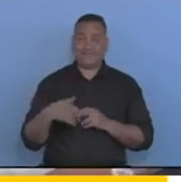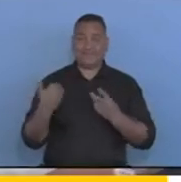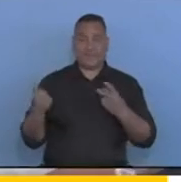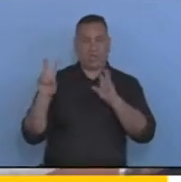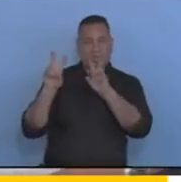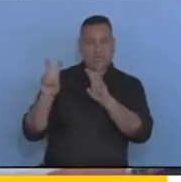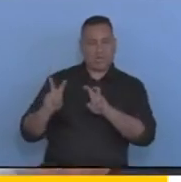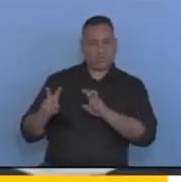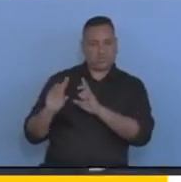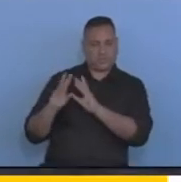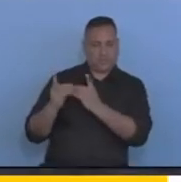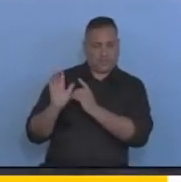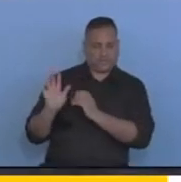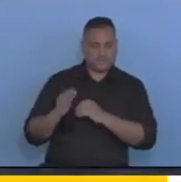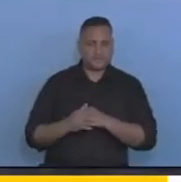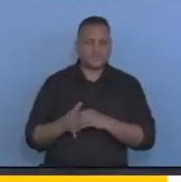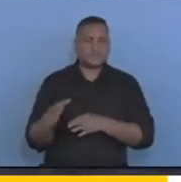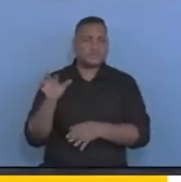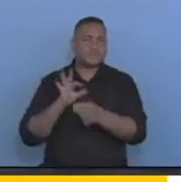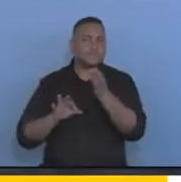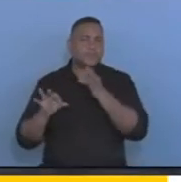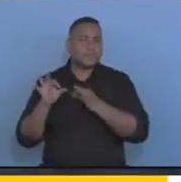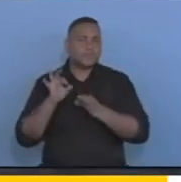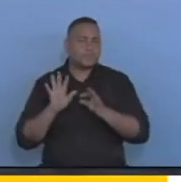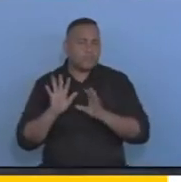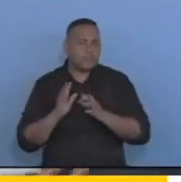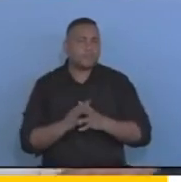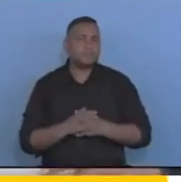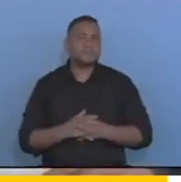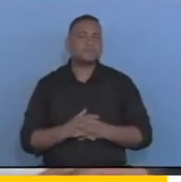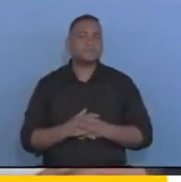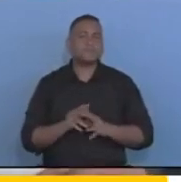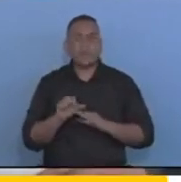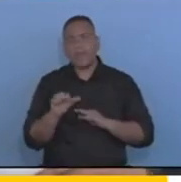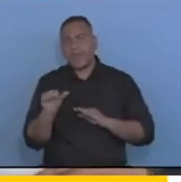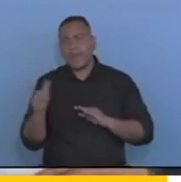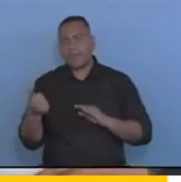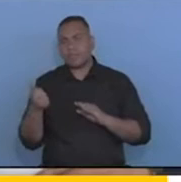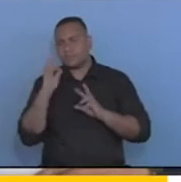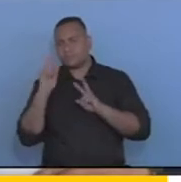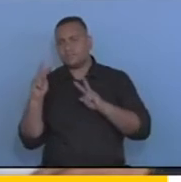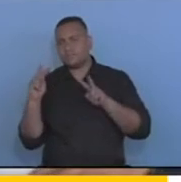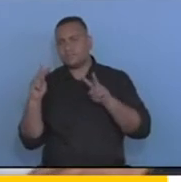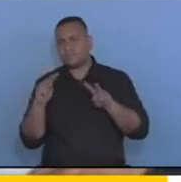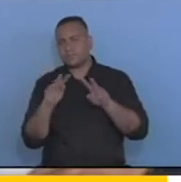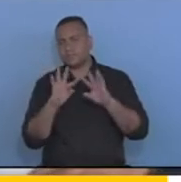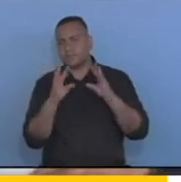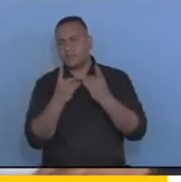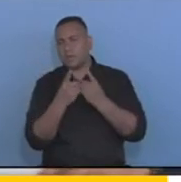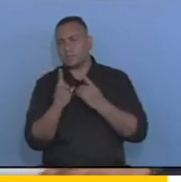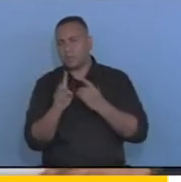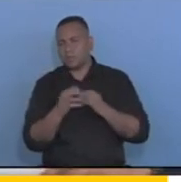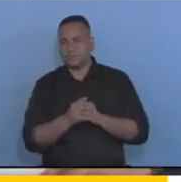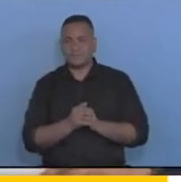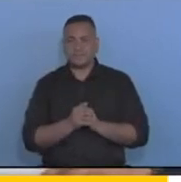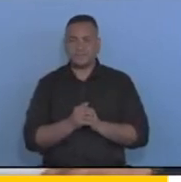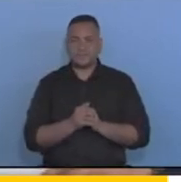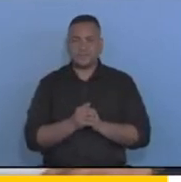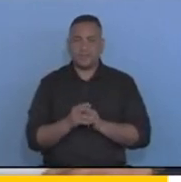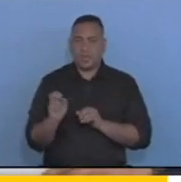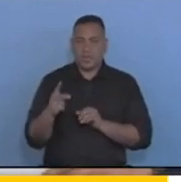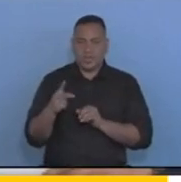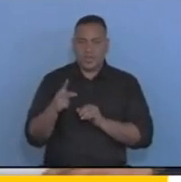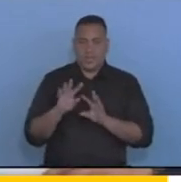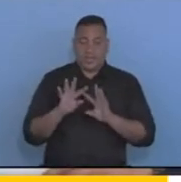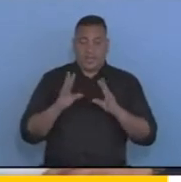So give us the other bits of the overview in terms of the department. So the department is mainly connected